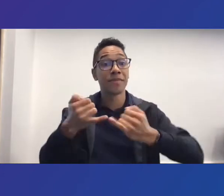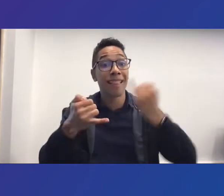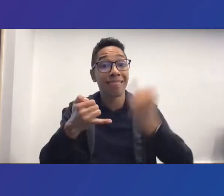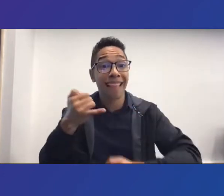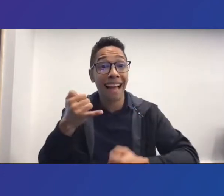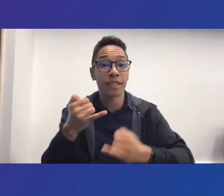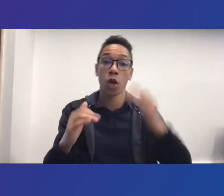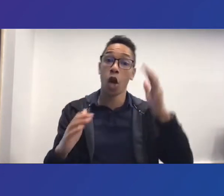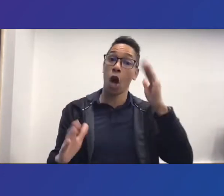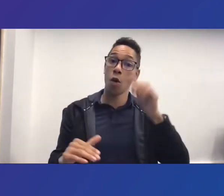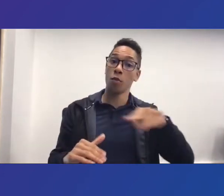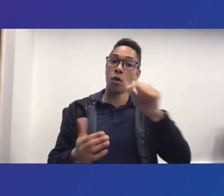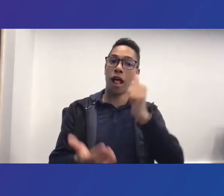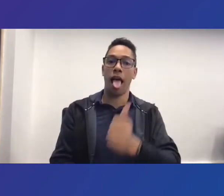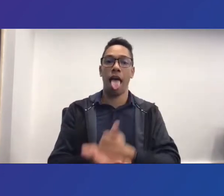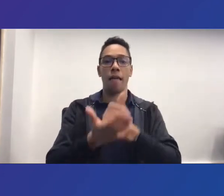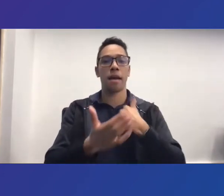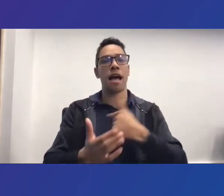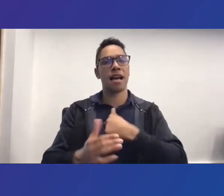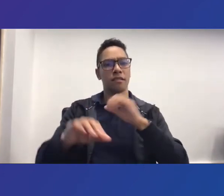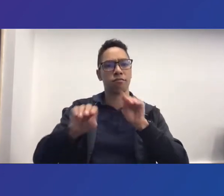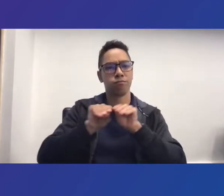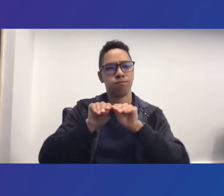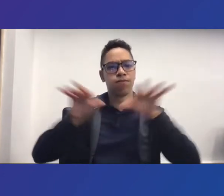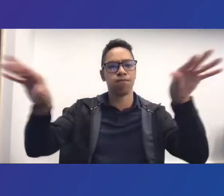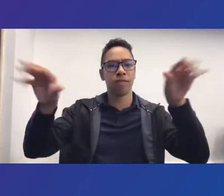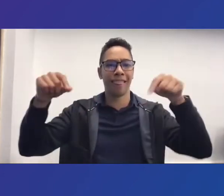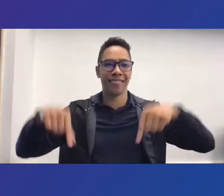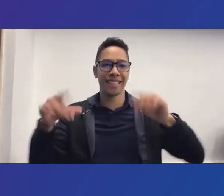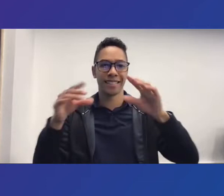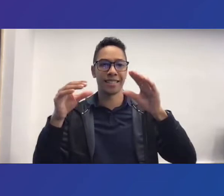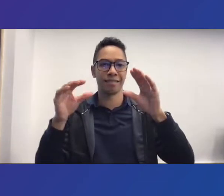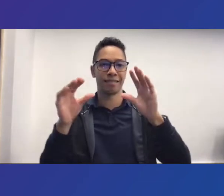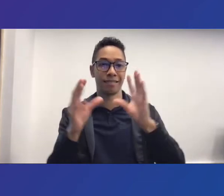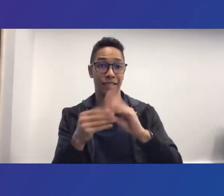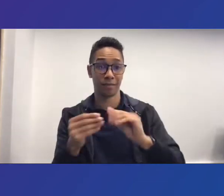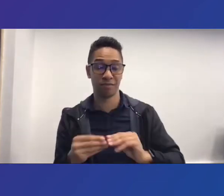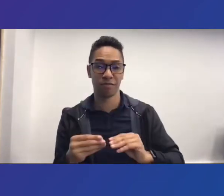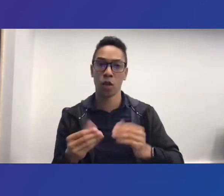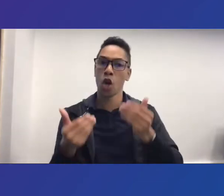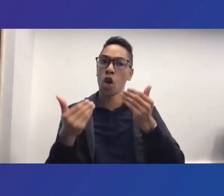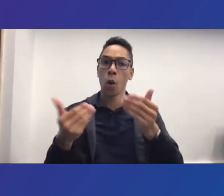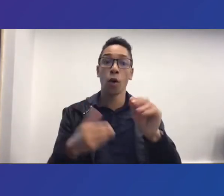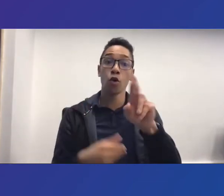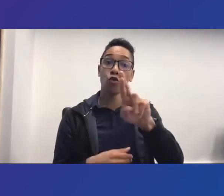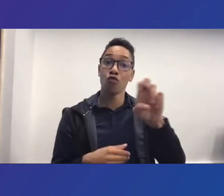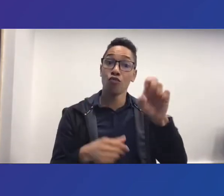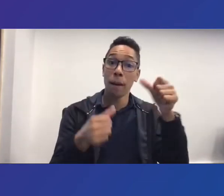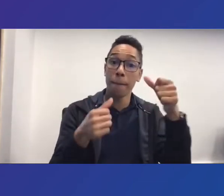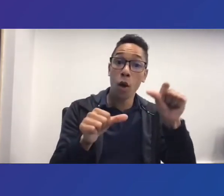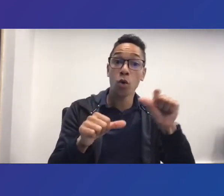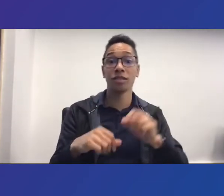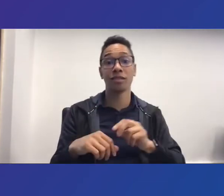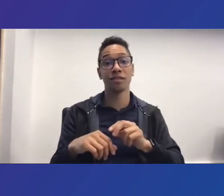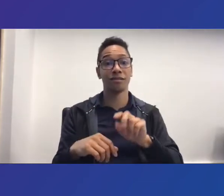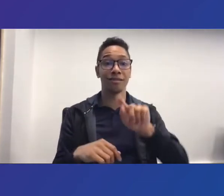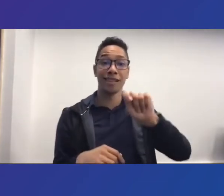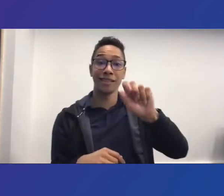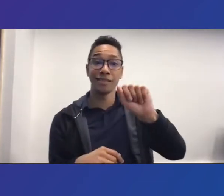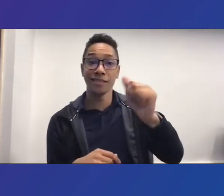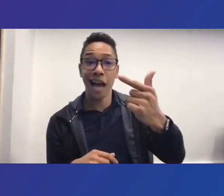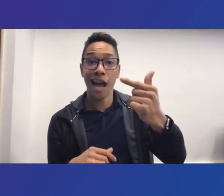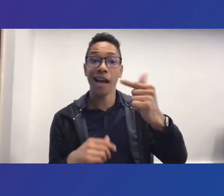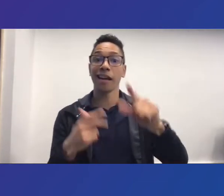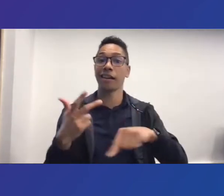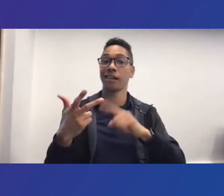us amplify these conversations. So please repost, tag us, and share your takeaways on Twitter at